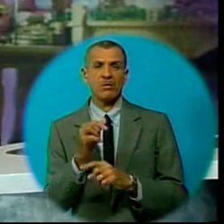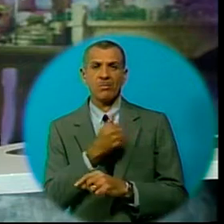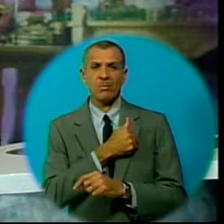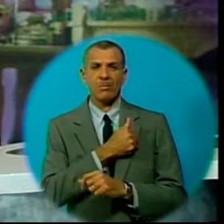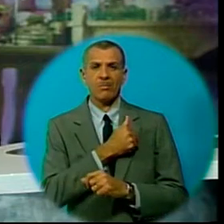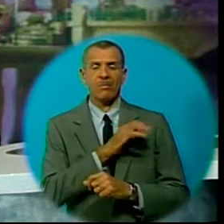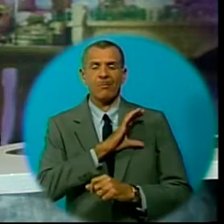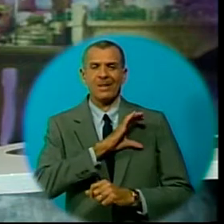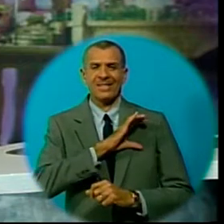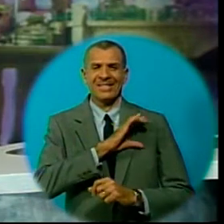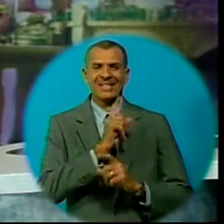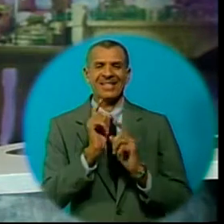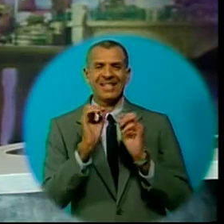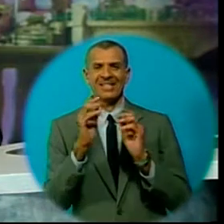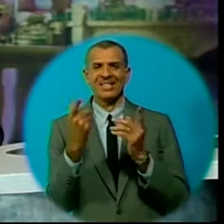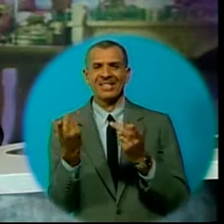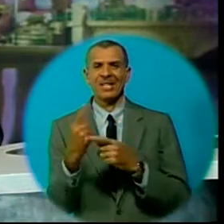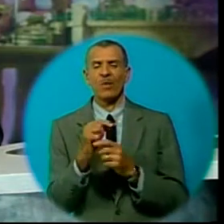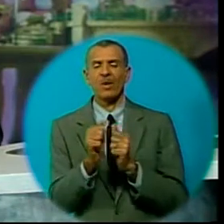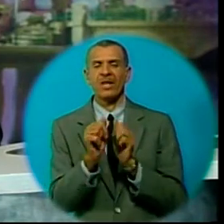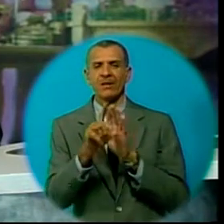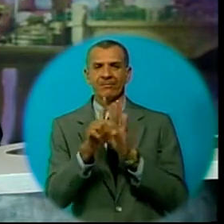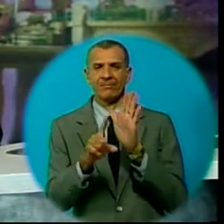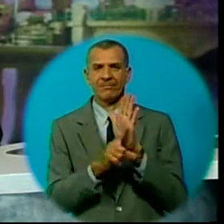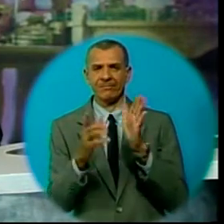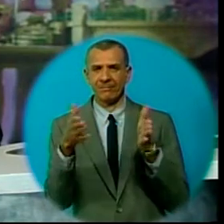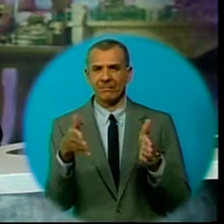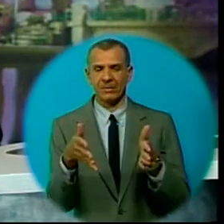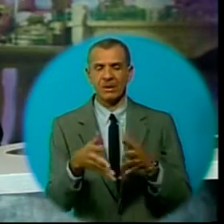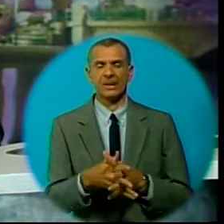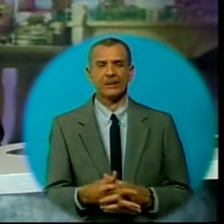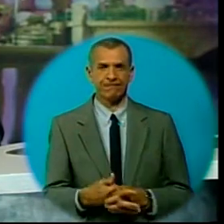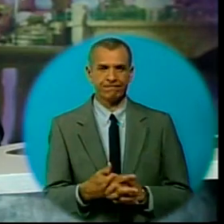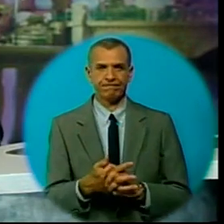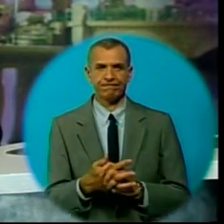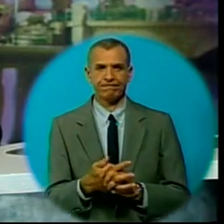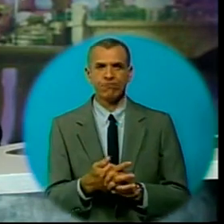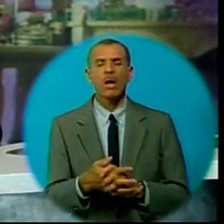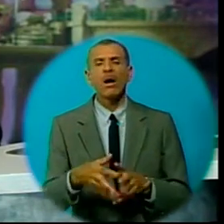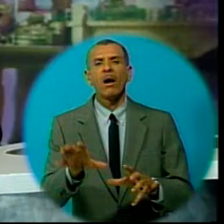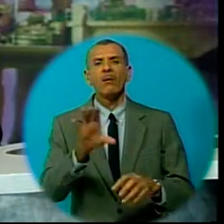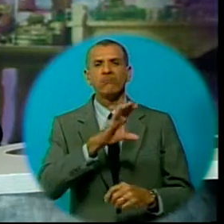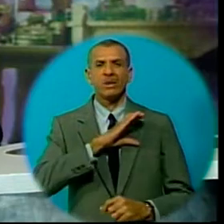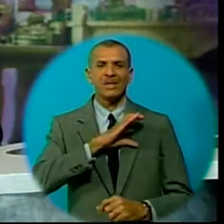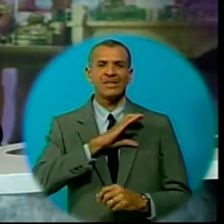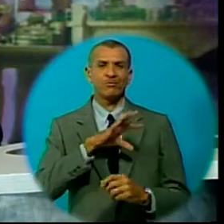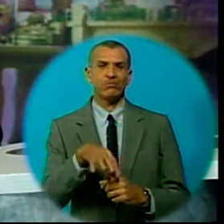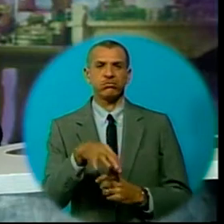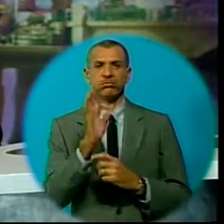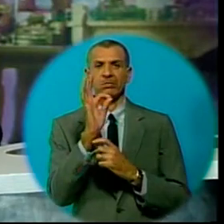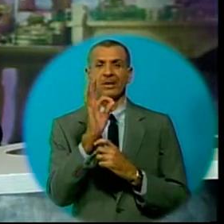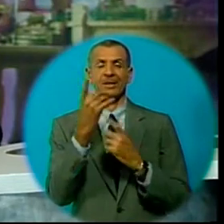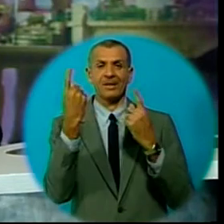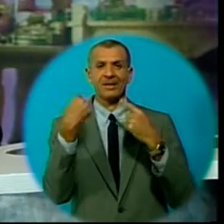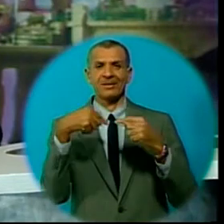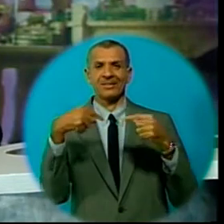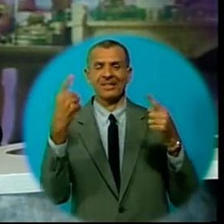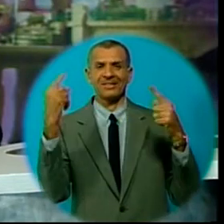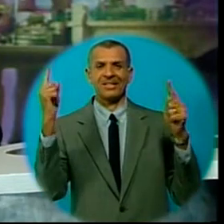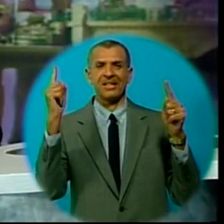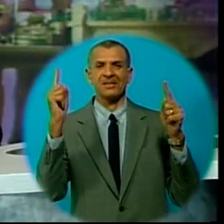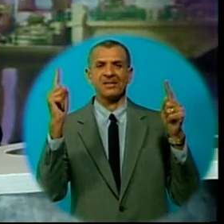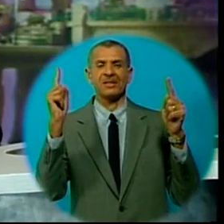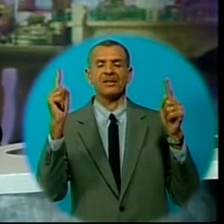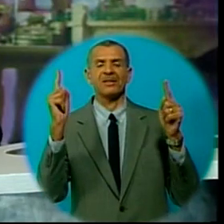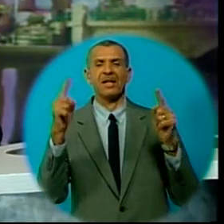earlier today, accompanied by an attorney at law. Well, the police have made a breakthrough in the investigation surrounding